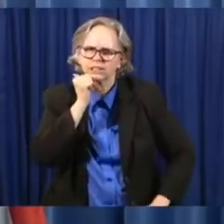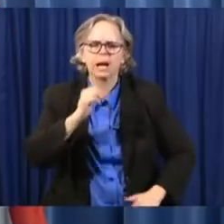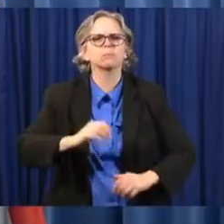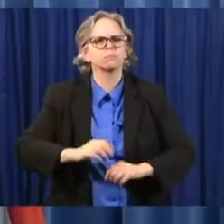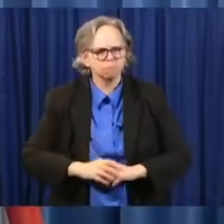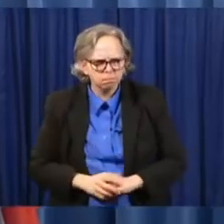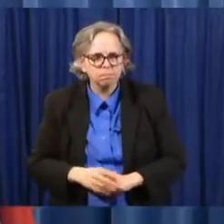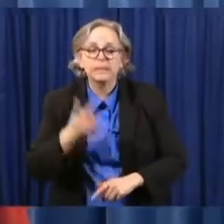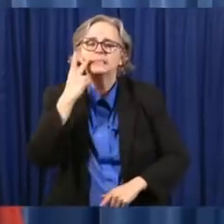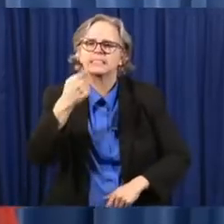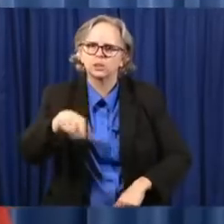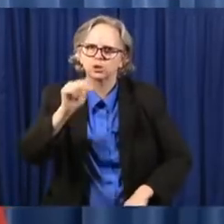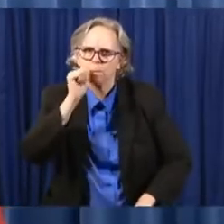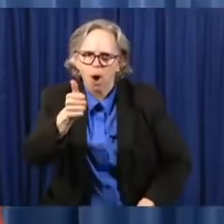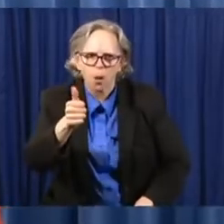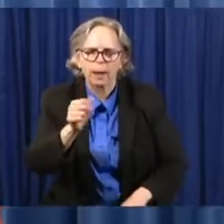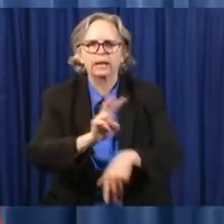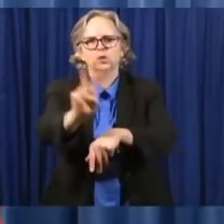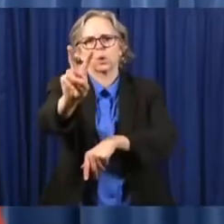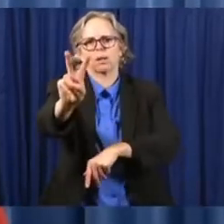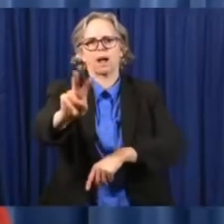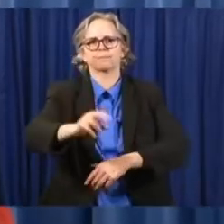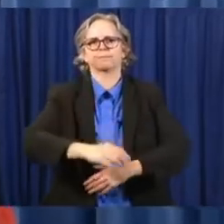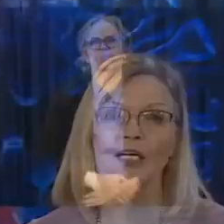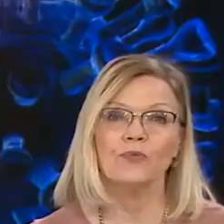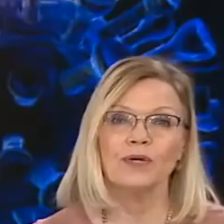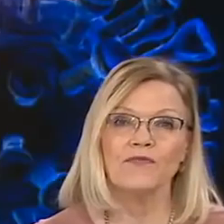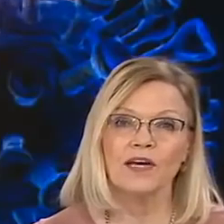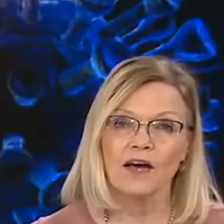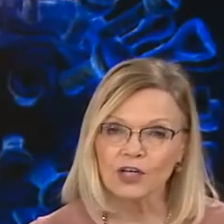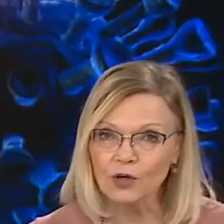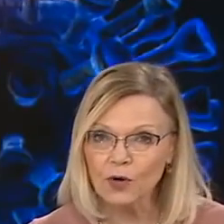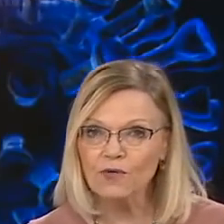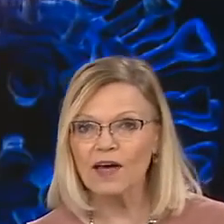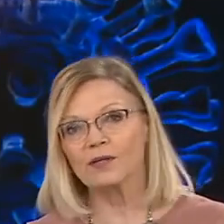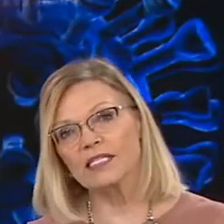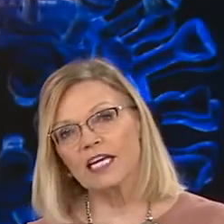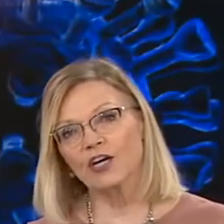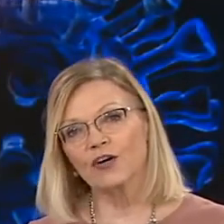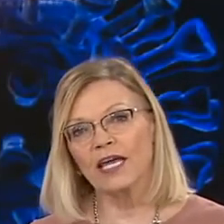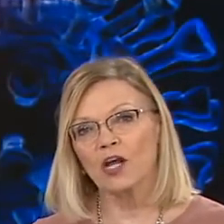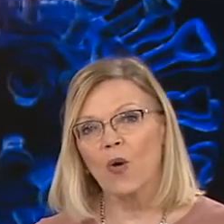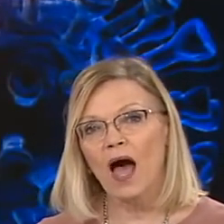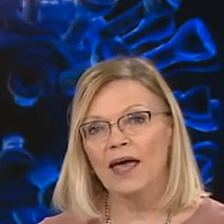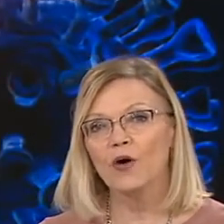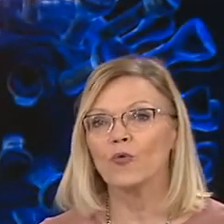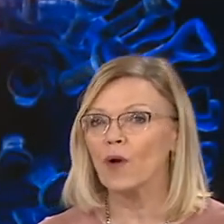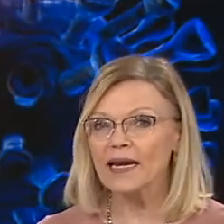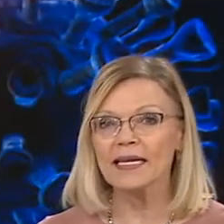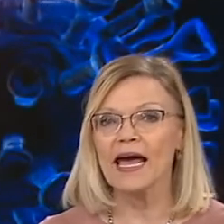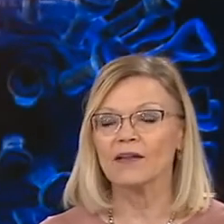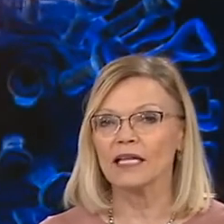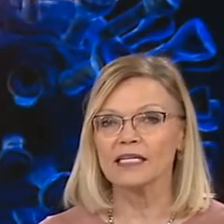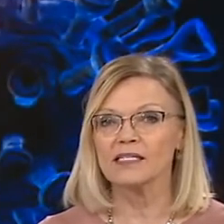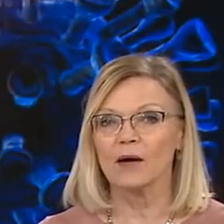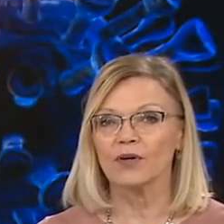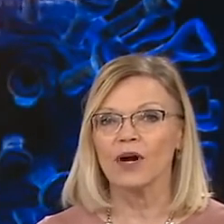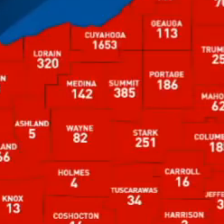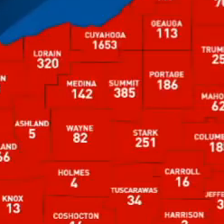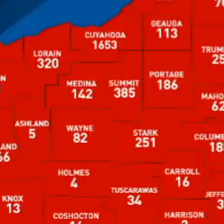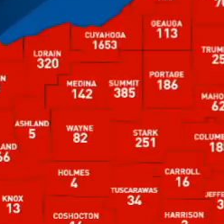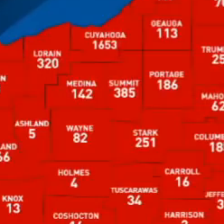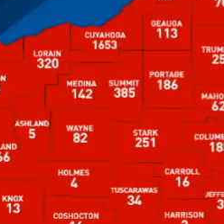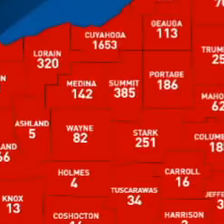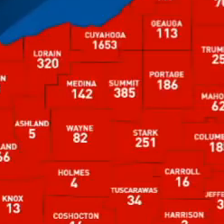you. You've been listening to Governor DeWine's daily briefing of the coronavirus here in Ohio. Right now, the latest